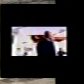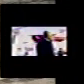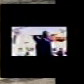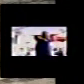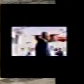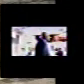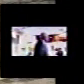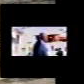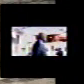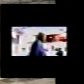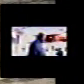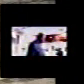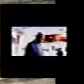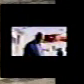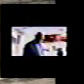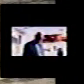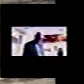realized that